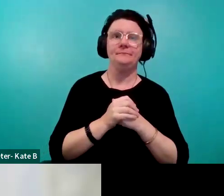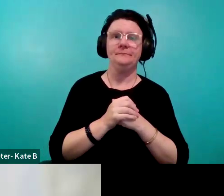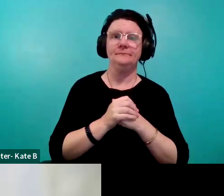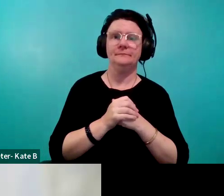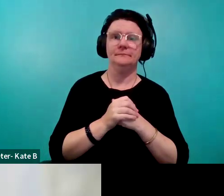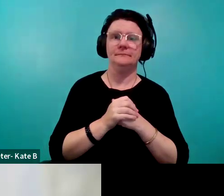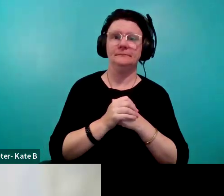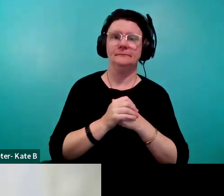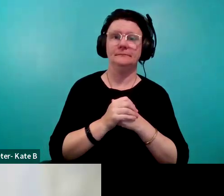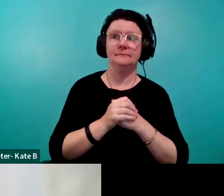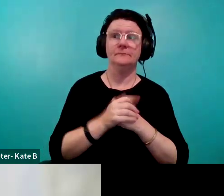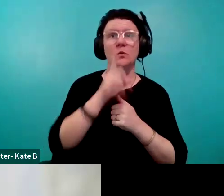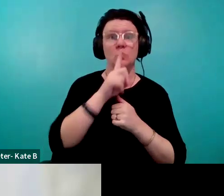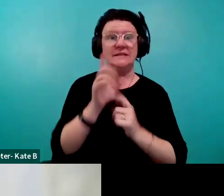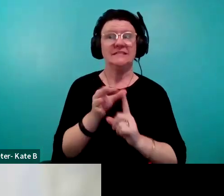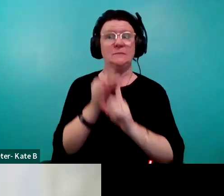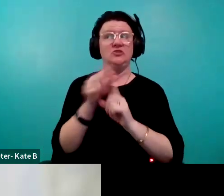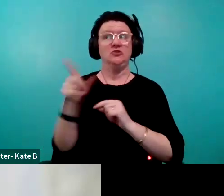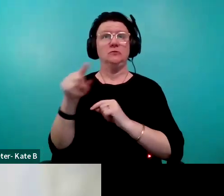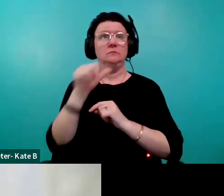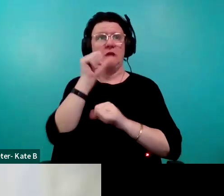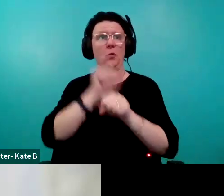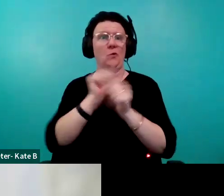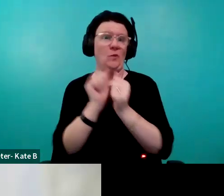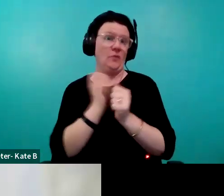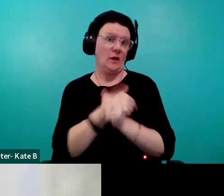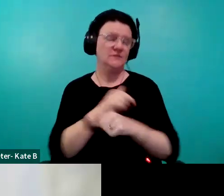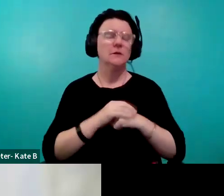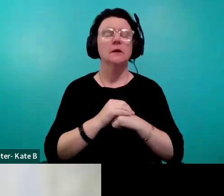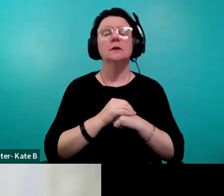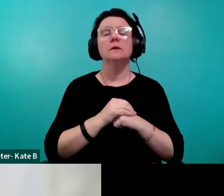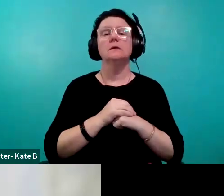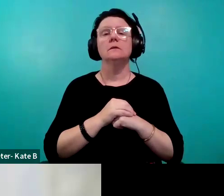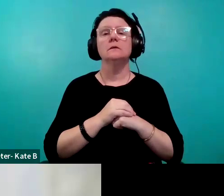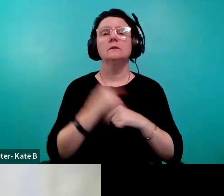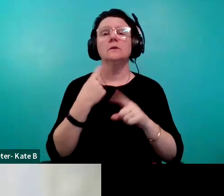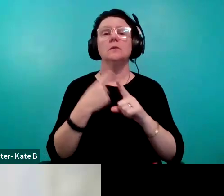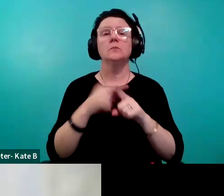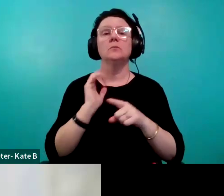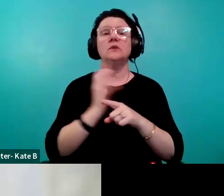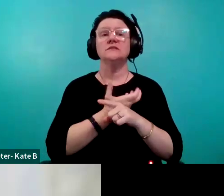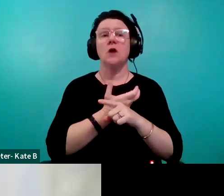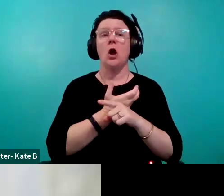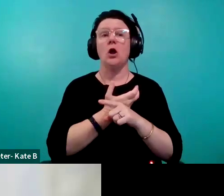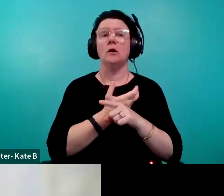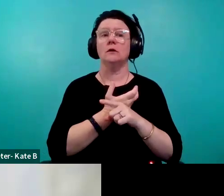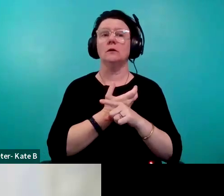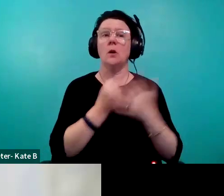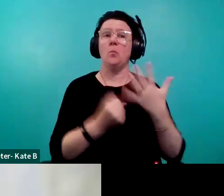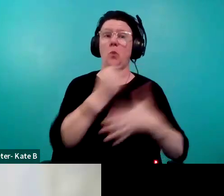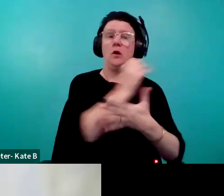not, especially those who may not always be working on them. And then again, with each issue, we have